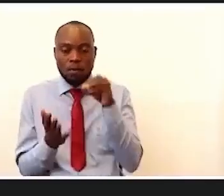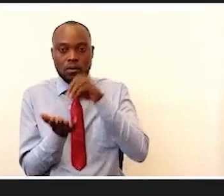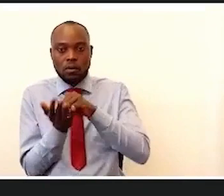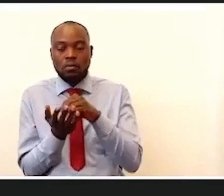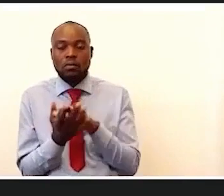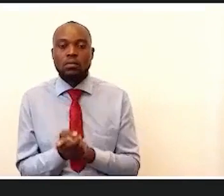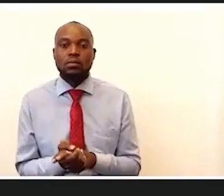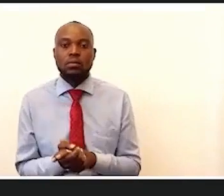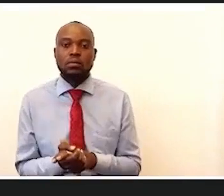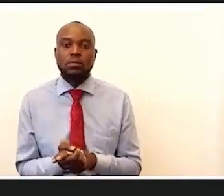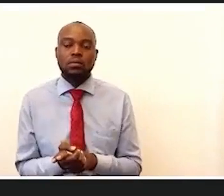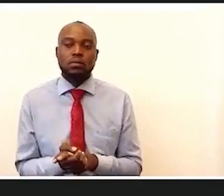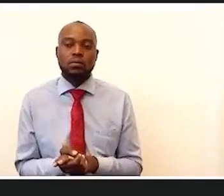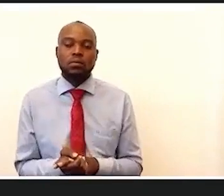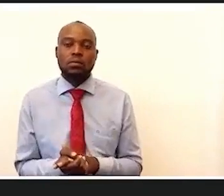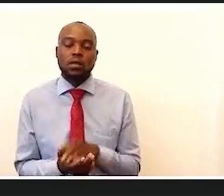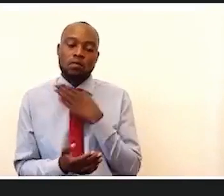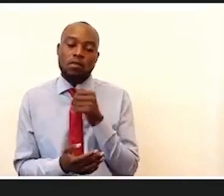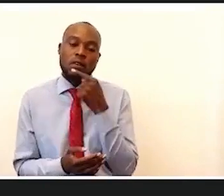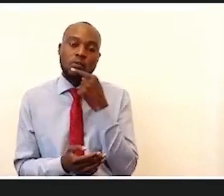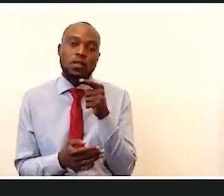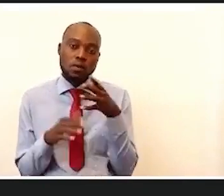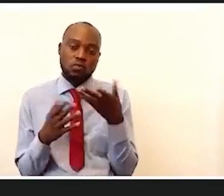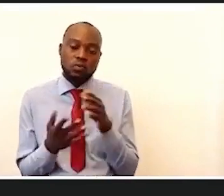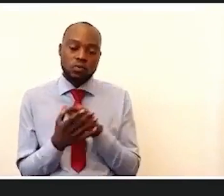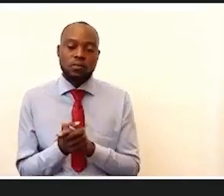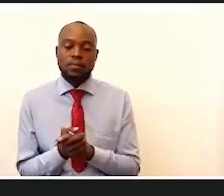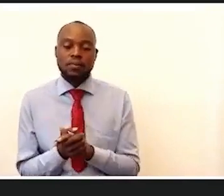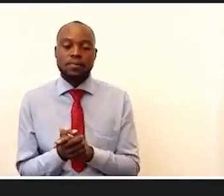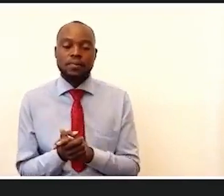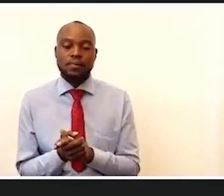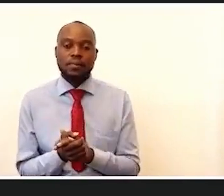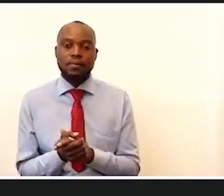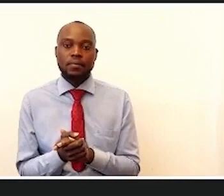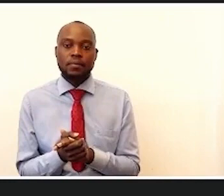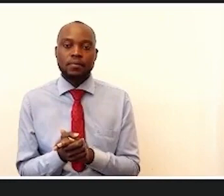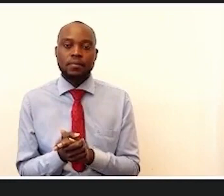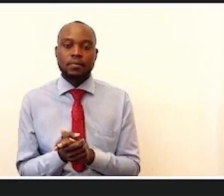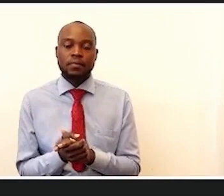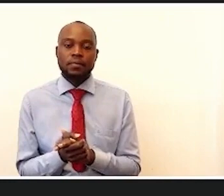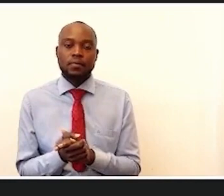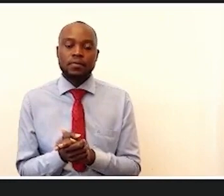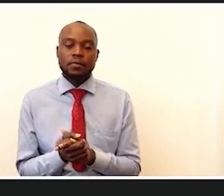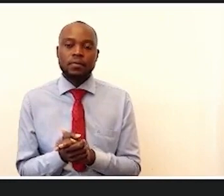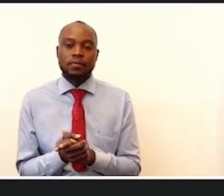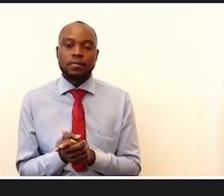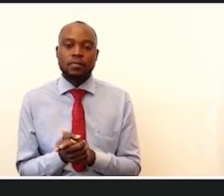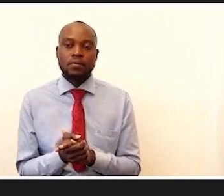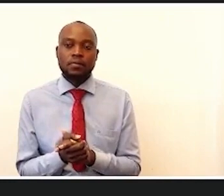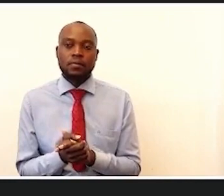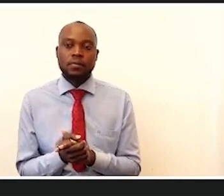Let me just say that in the overall configuration of